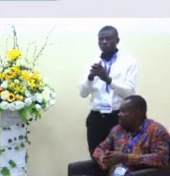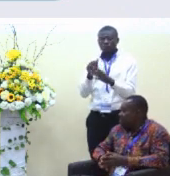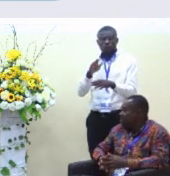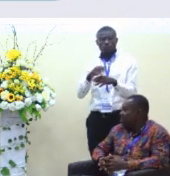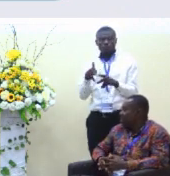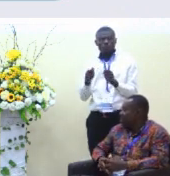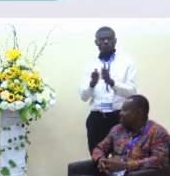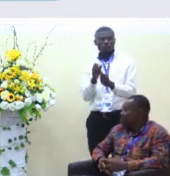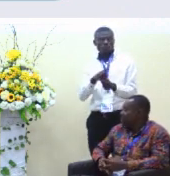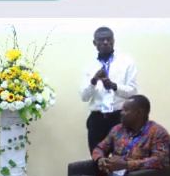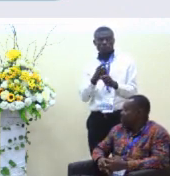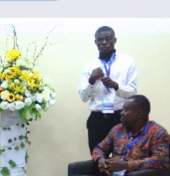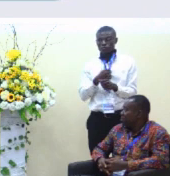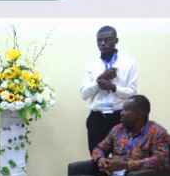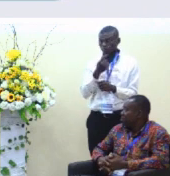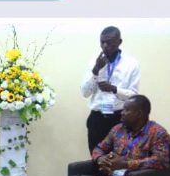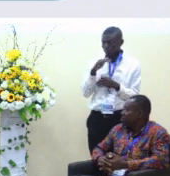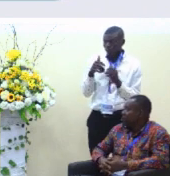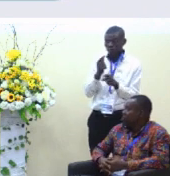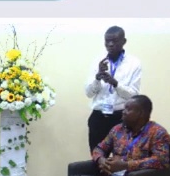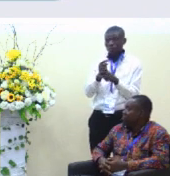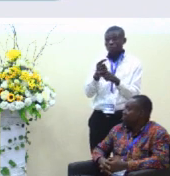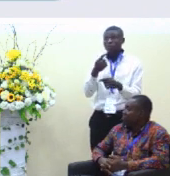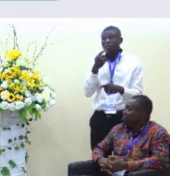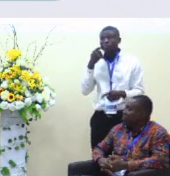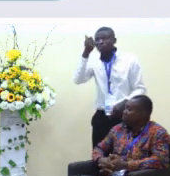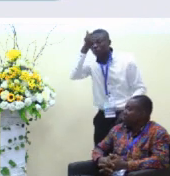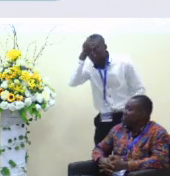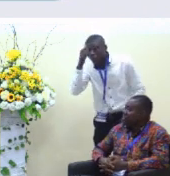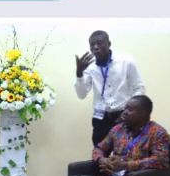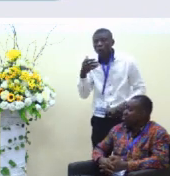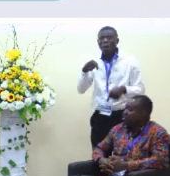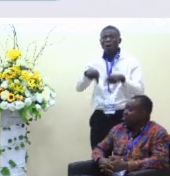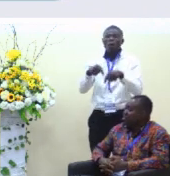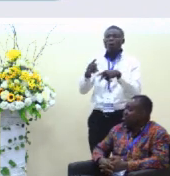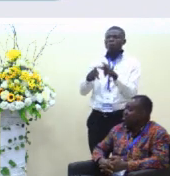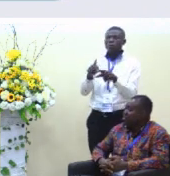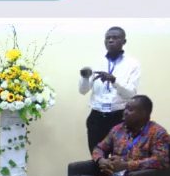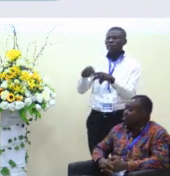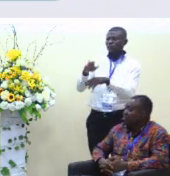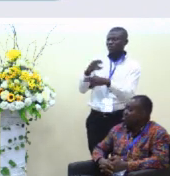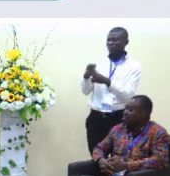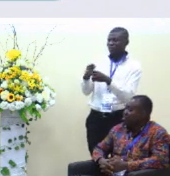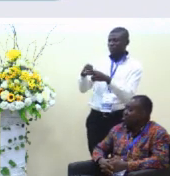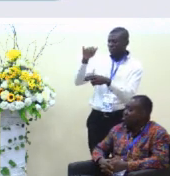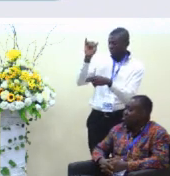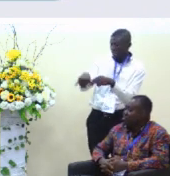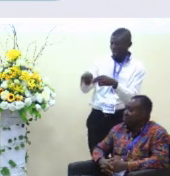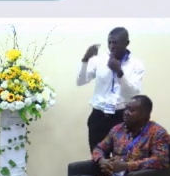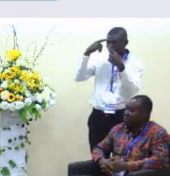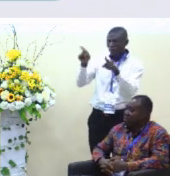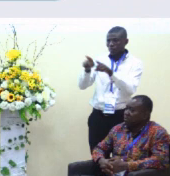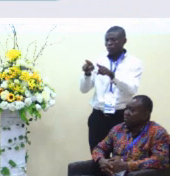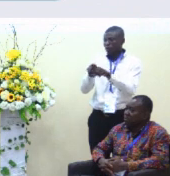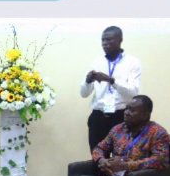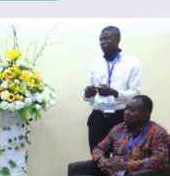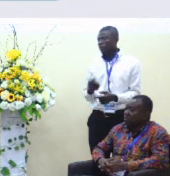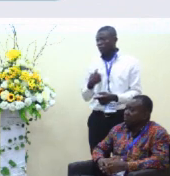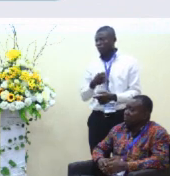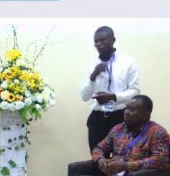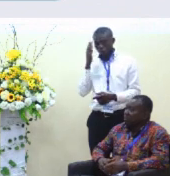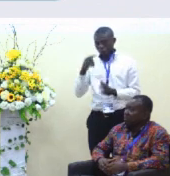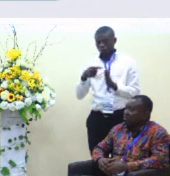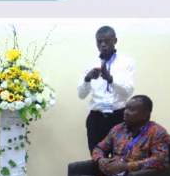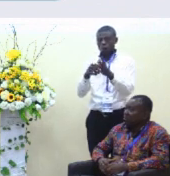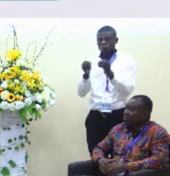with disabilities. If you are saying we shouldn't call them cripples or deaf and dumb, what should we do? So that happened, and we would throw